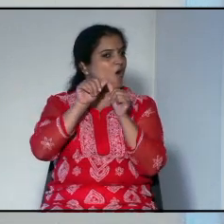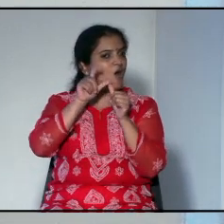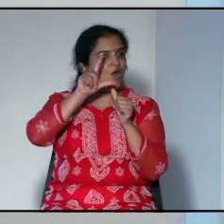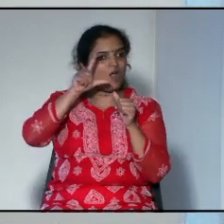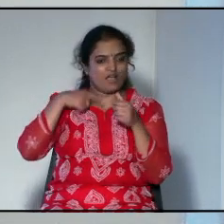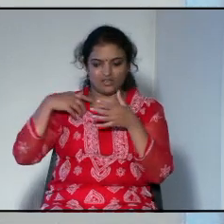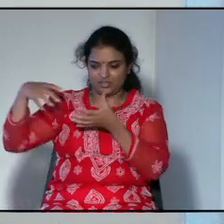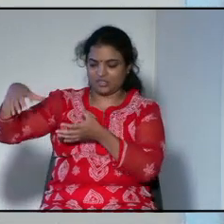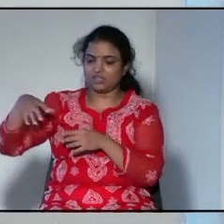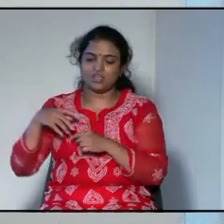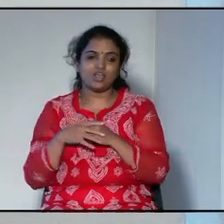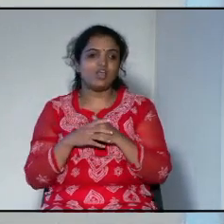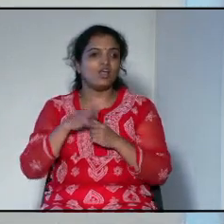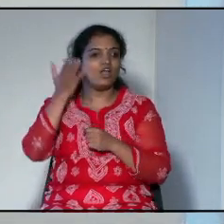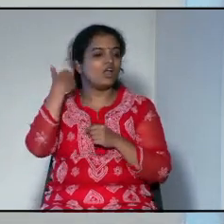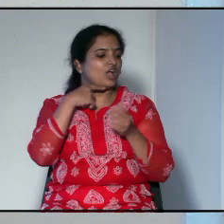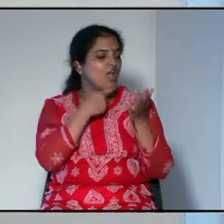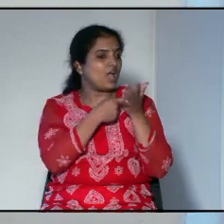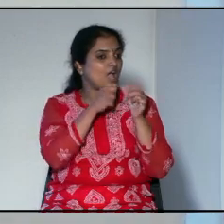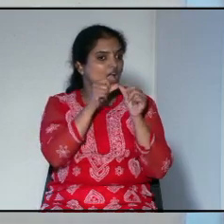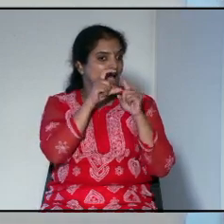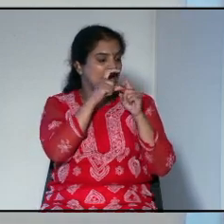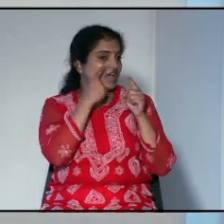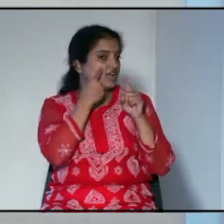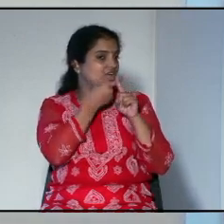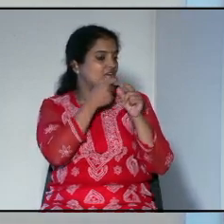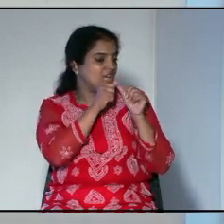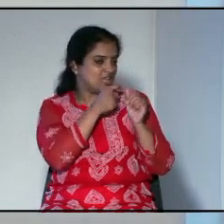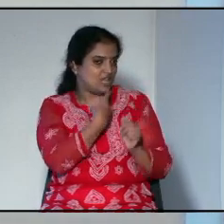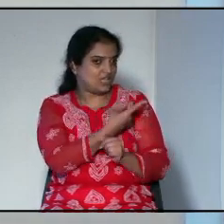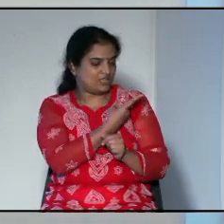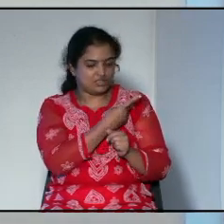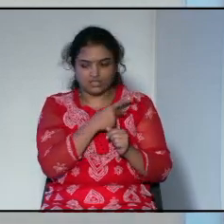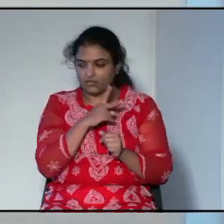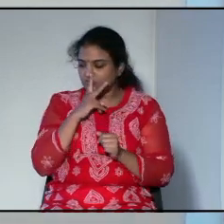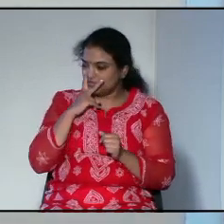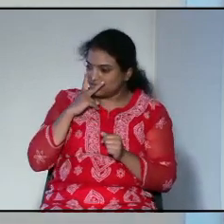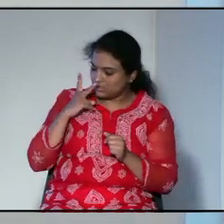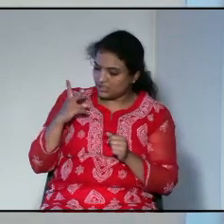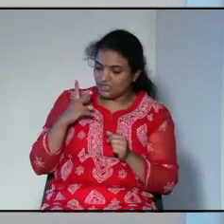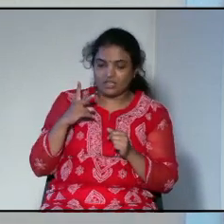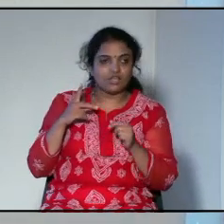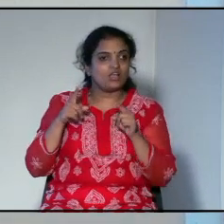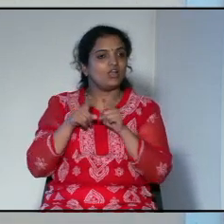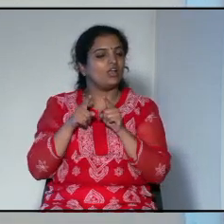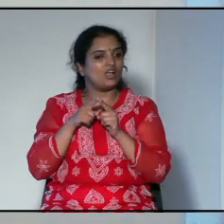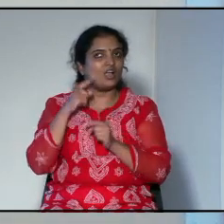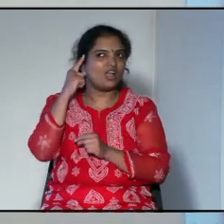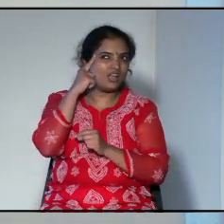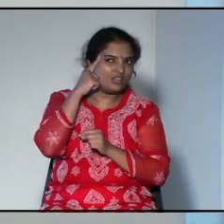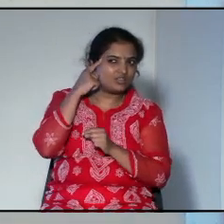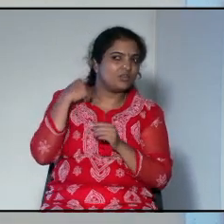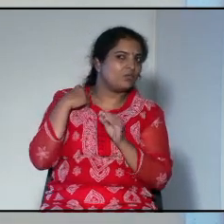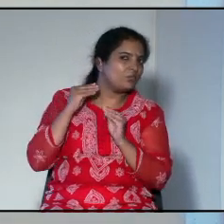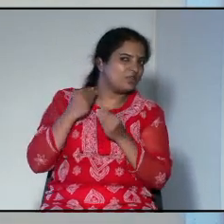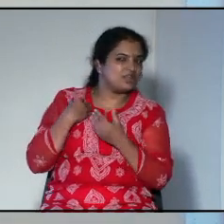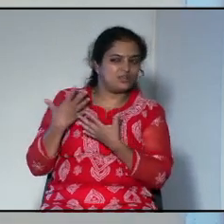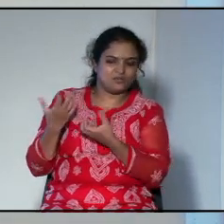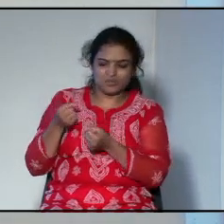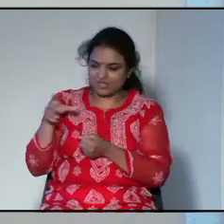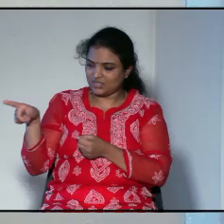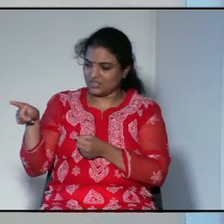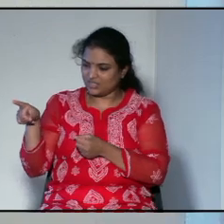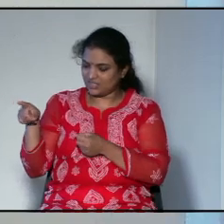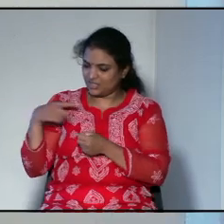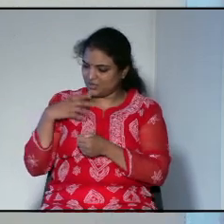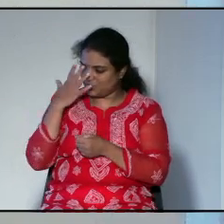to Radhika, and Radhika was obsessed with dogs. So I thought, why don't I buy this dog sculpture for